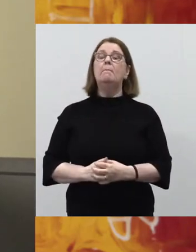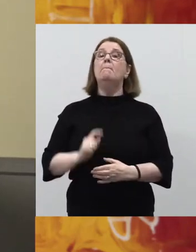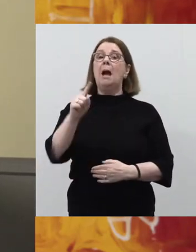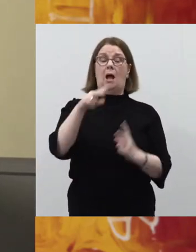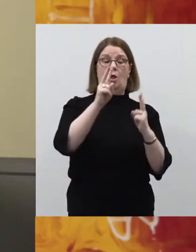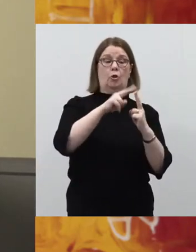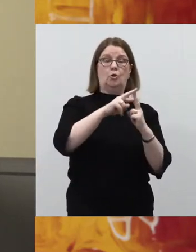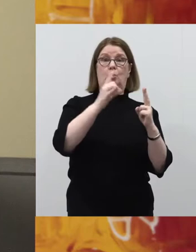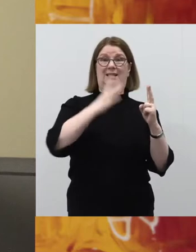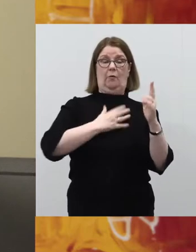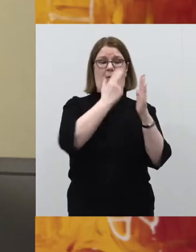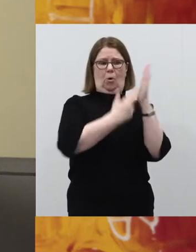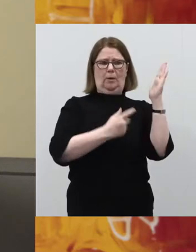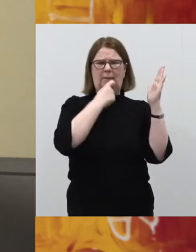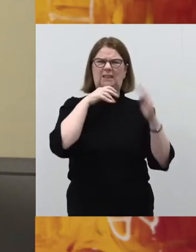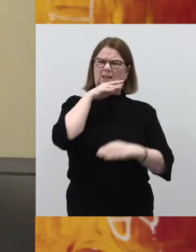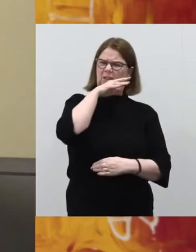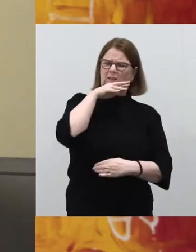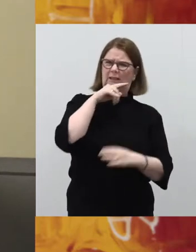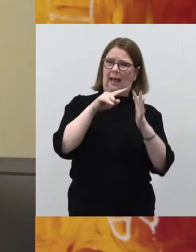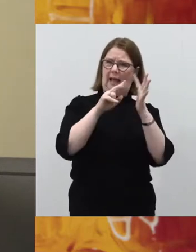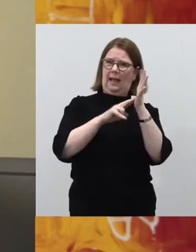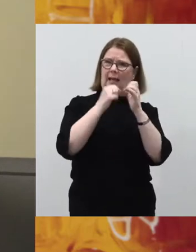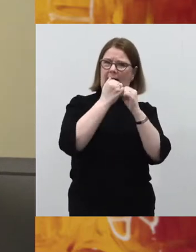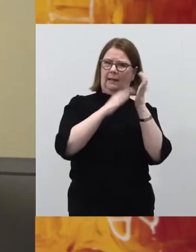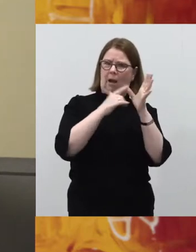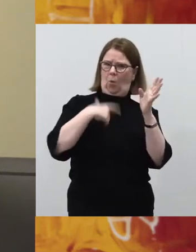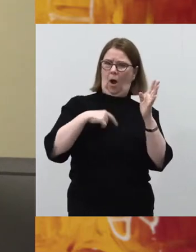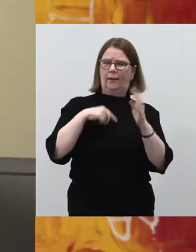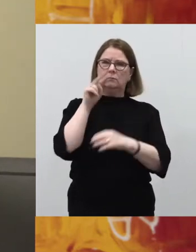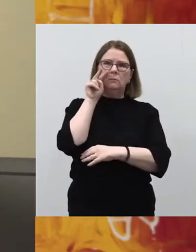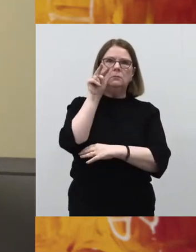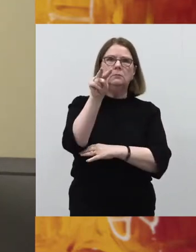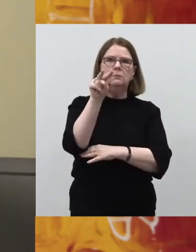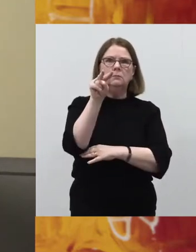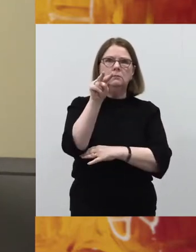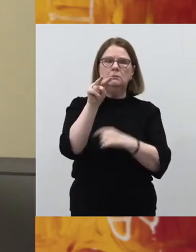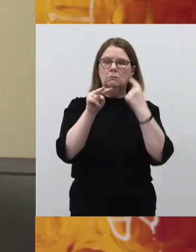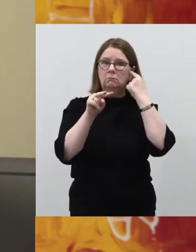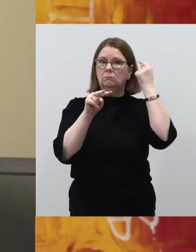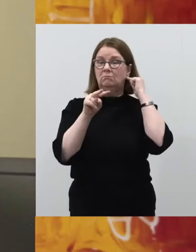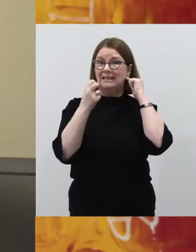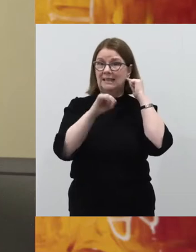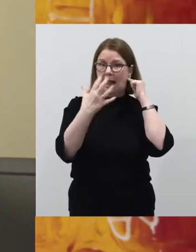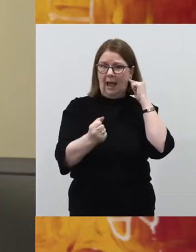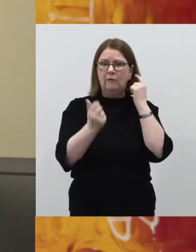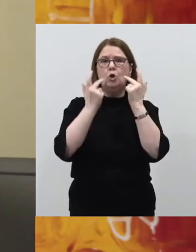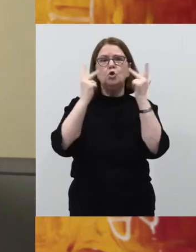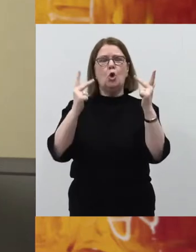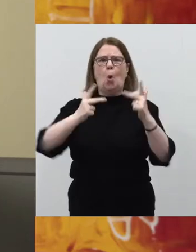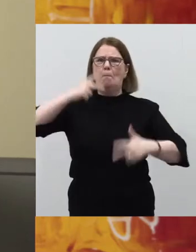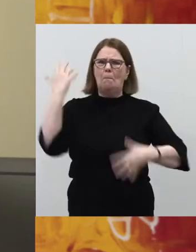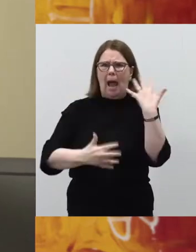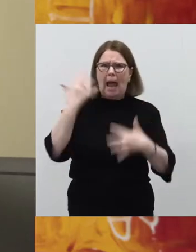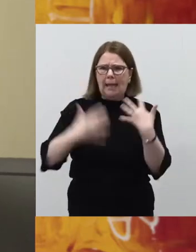sensitivity, nuance, and empathy. This is not the work of a crazed man who has lost control, but